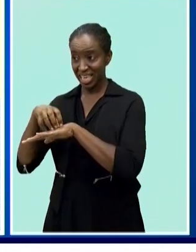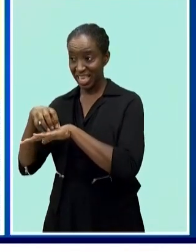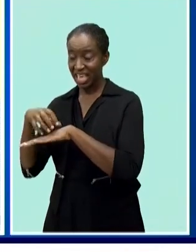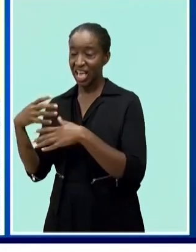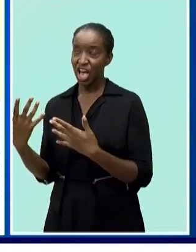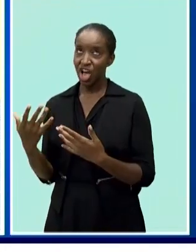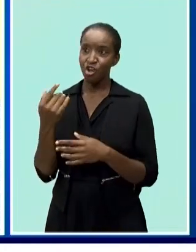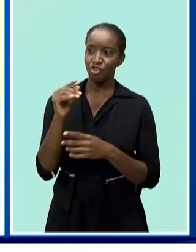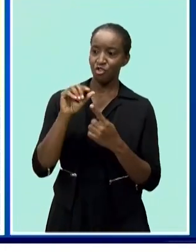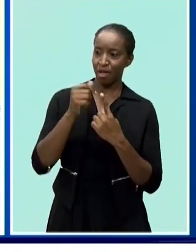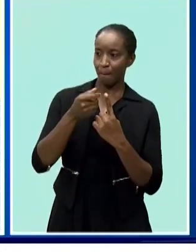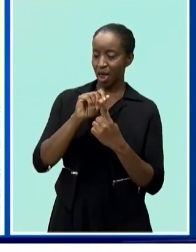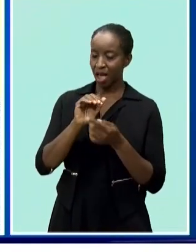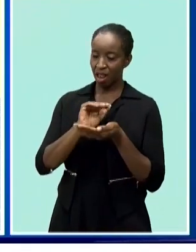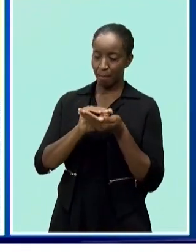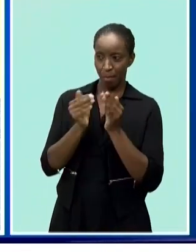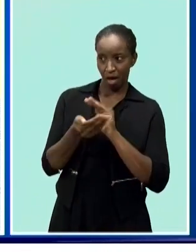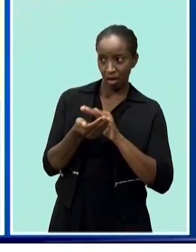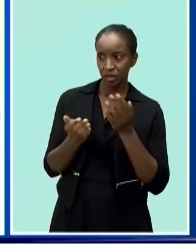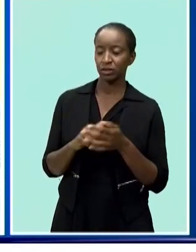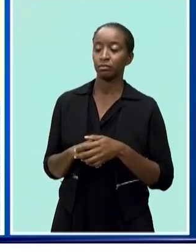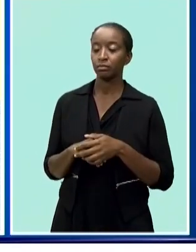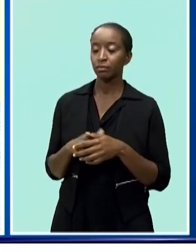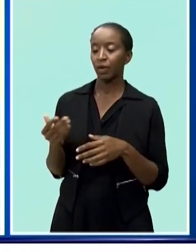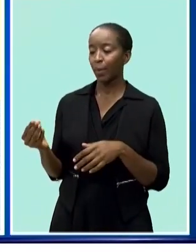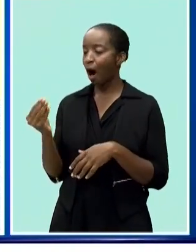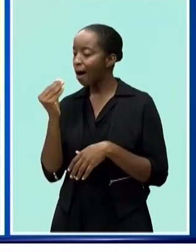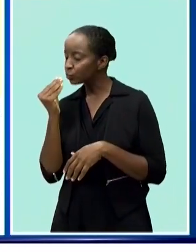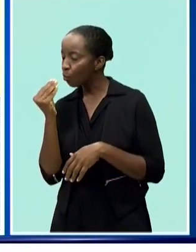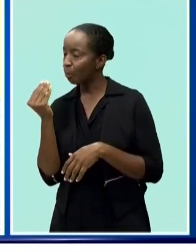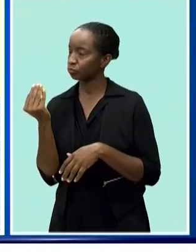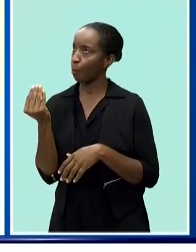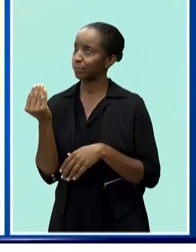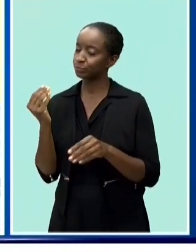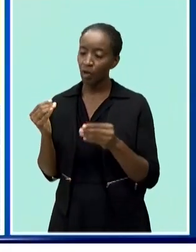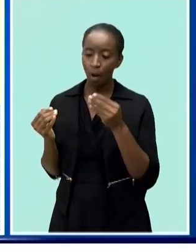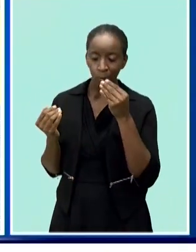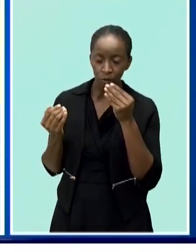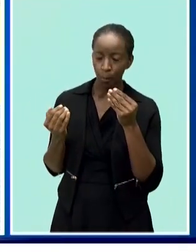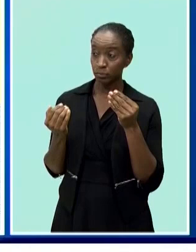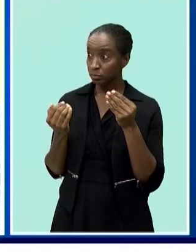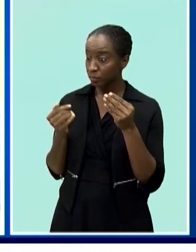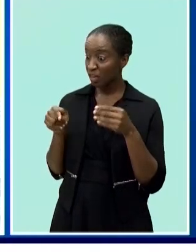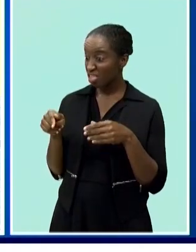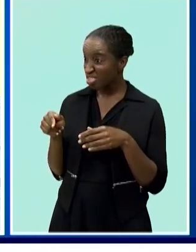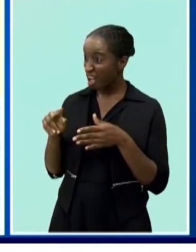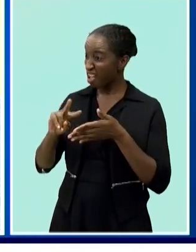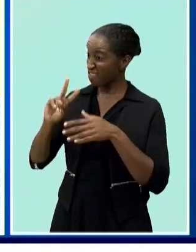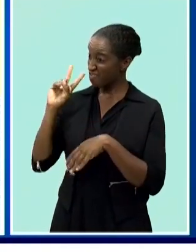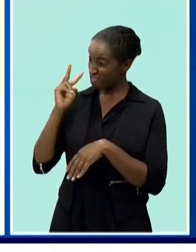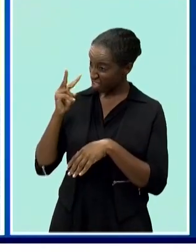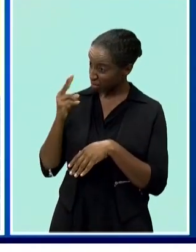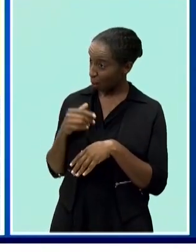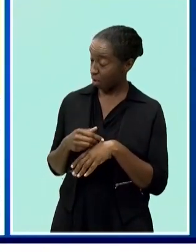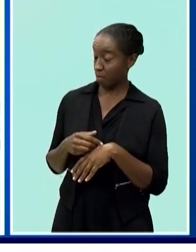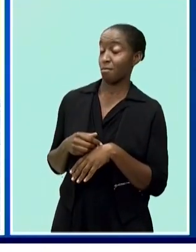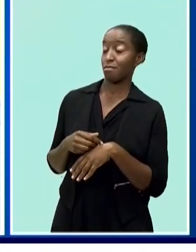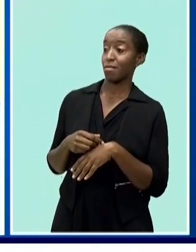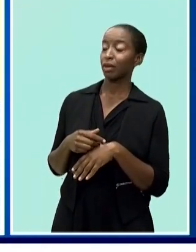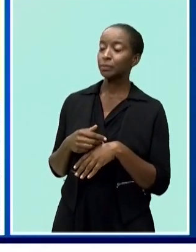patties. First, I didn't know that they were actually made out of vegetables, but when I saw